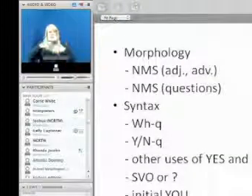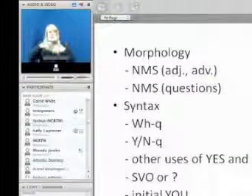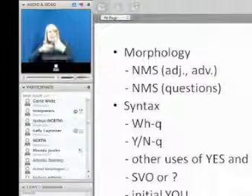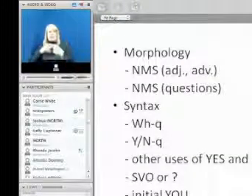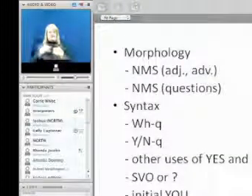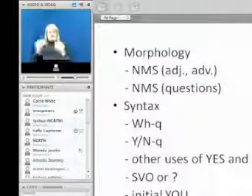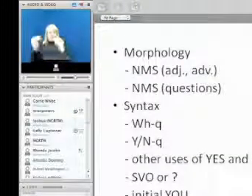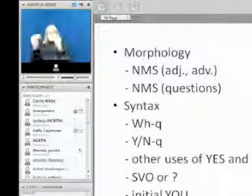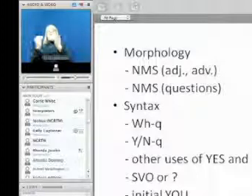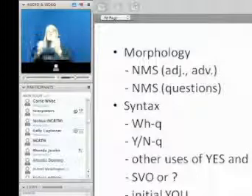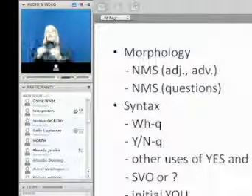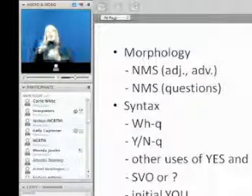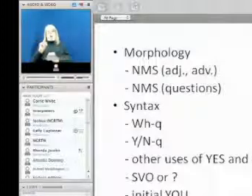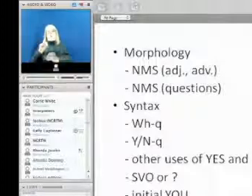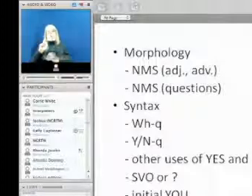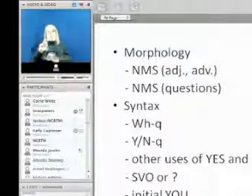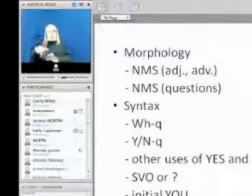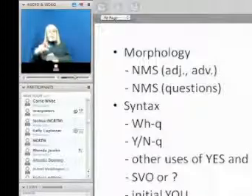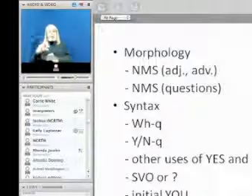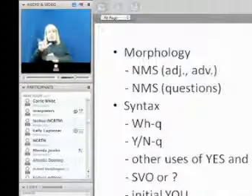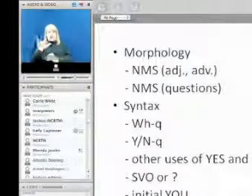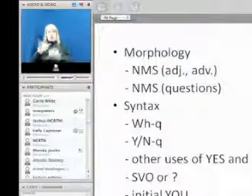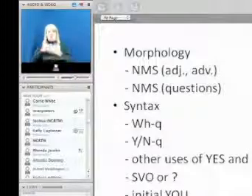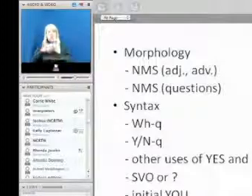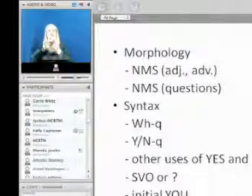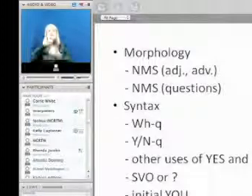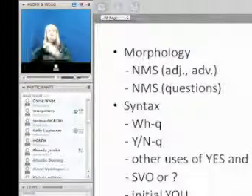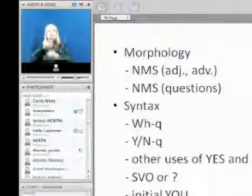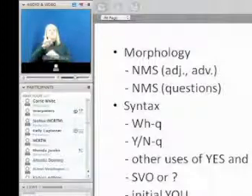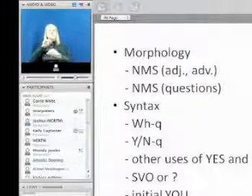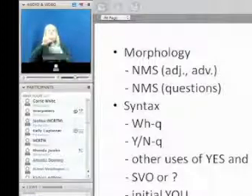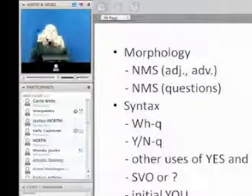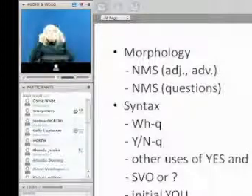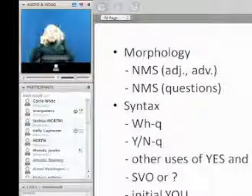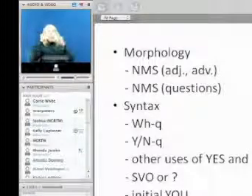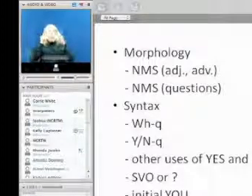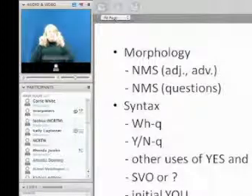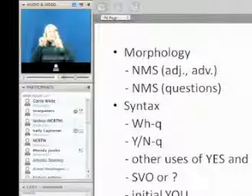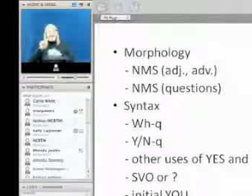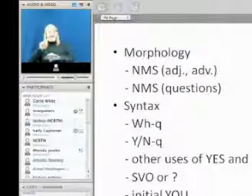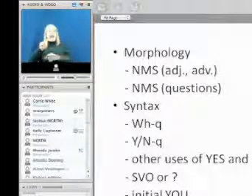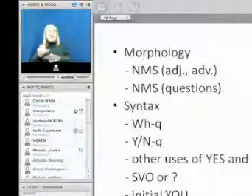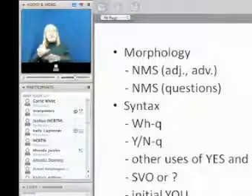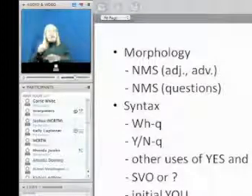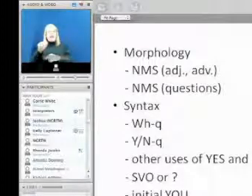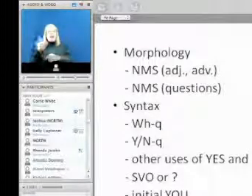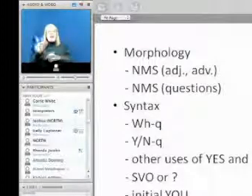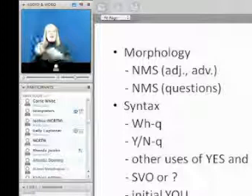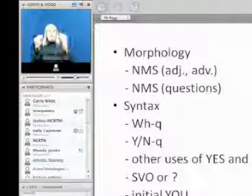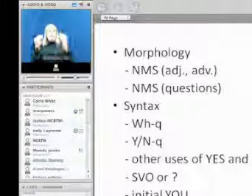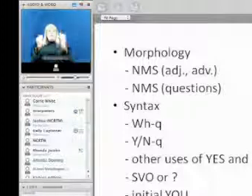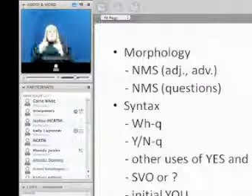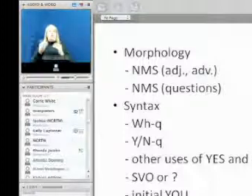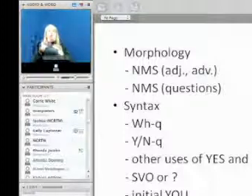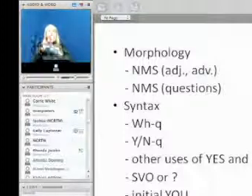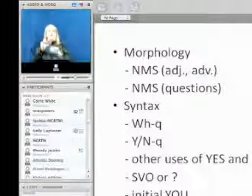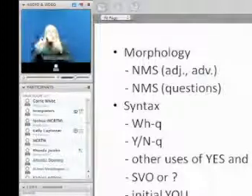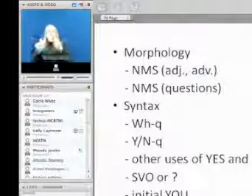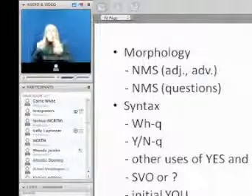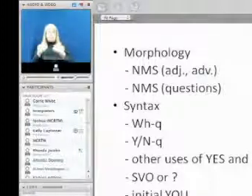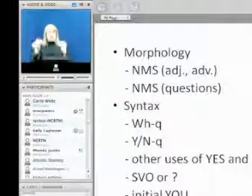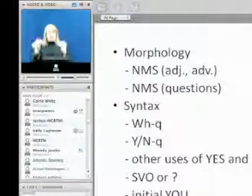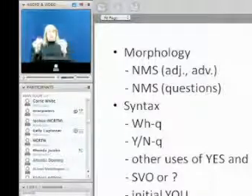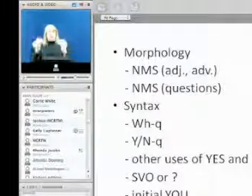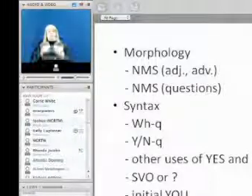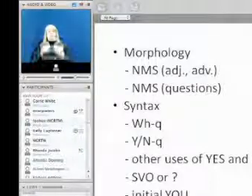Then there's morphology, which includes non-manual signals of adjectives, adverbs, or questions. Syntax, which